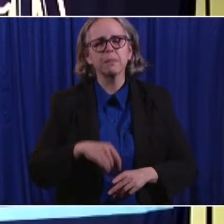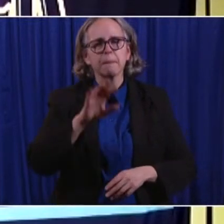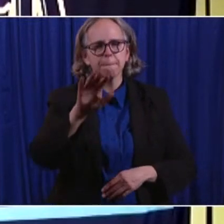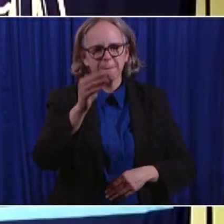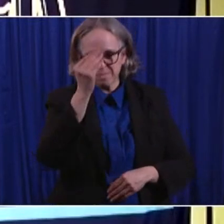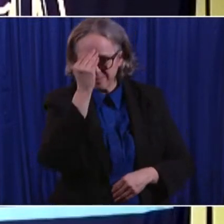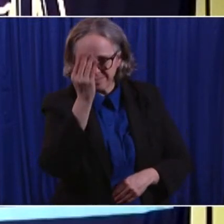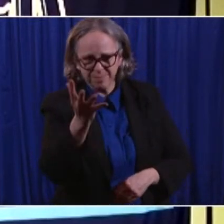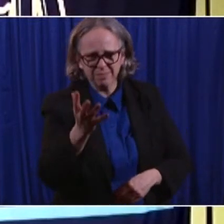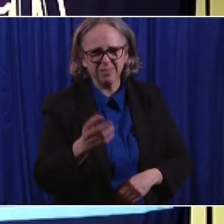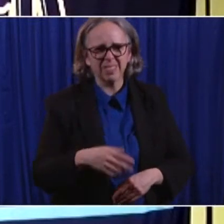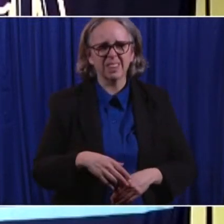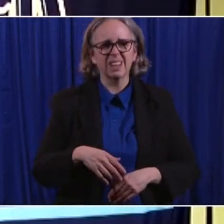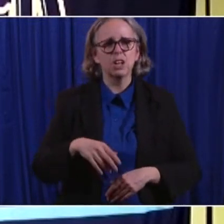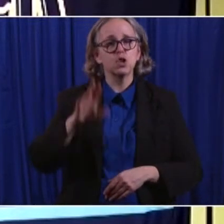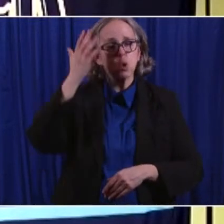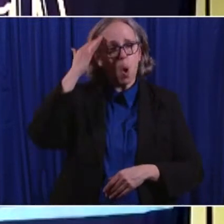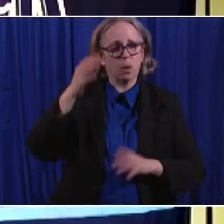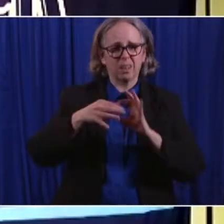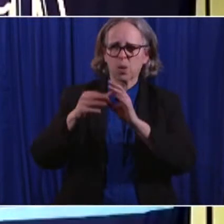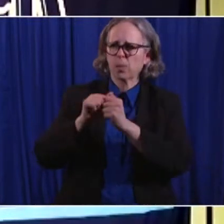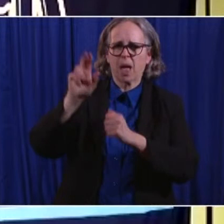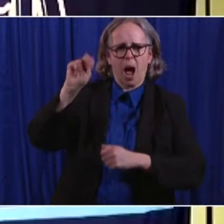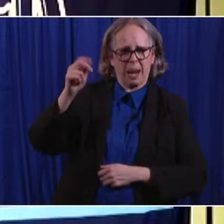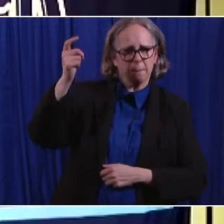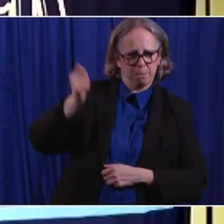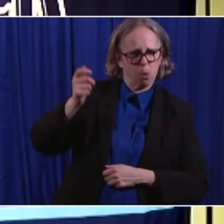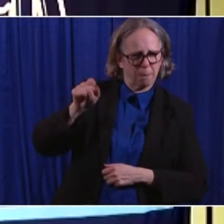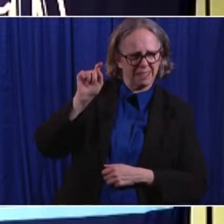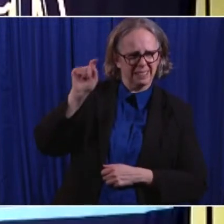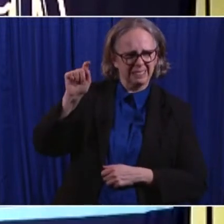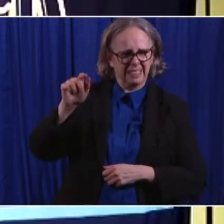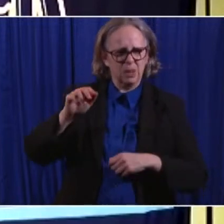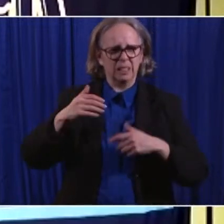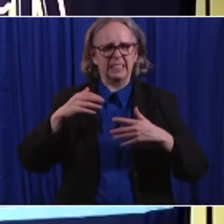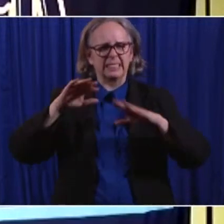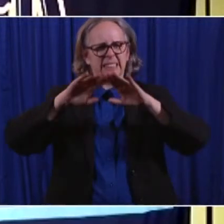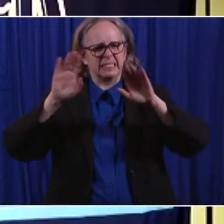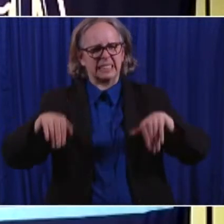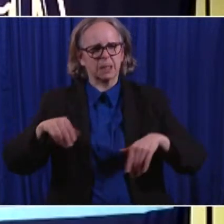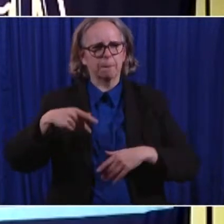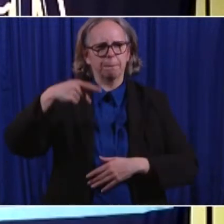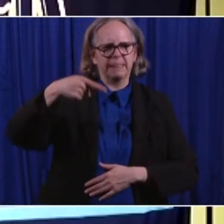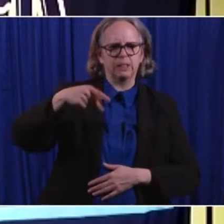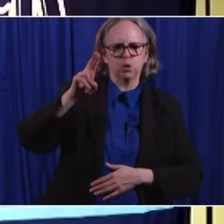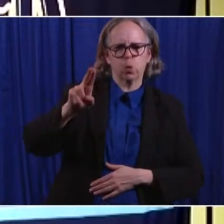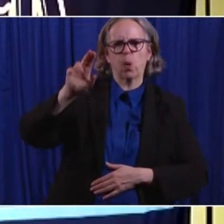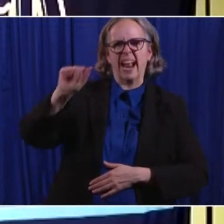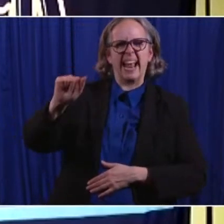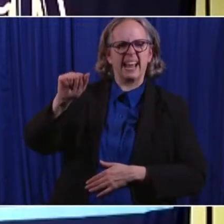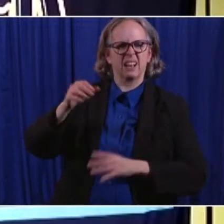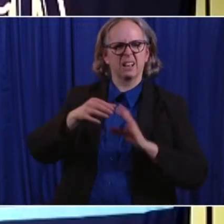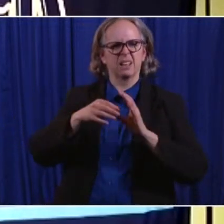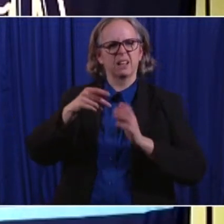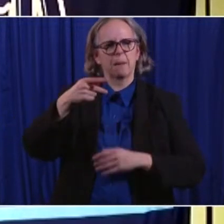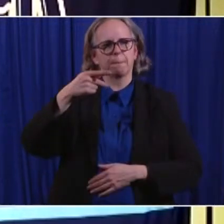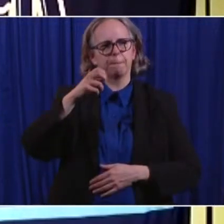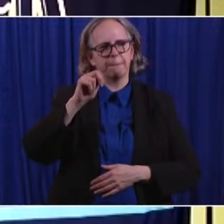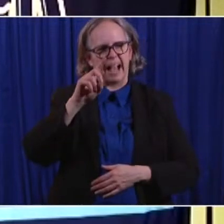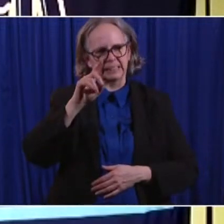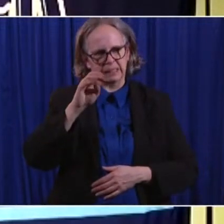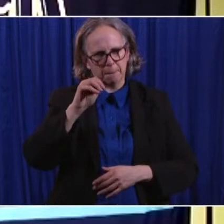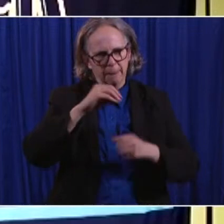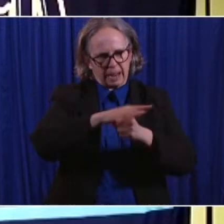unemployment system. PUA, Pandemic Unemployment Assistance, again, reminder to everybody what this is. It's not our traditional unemployment